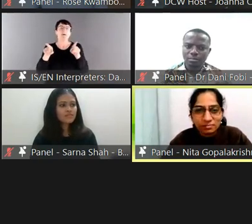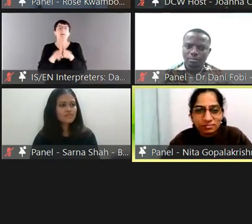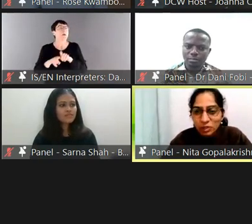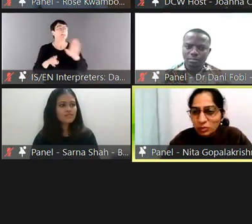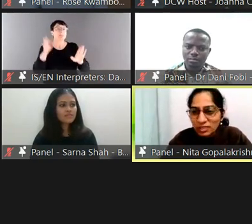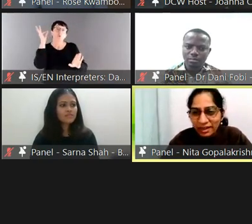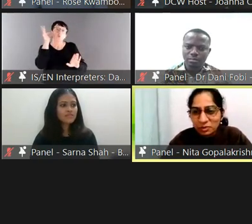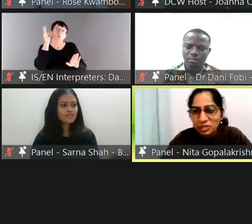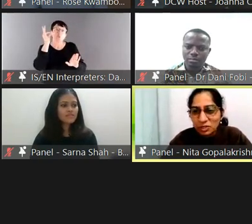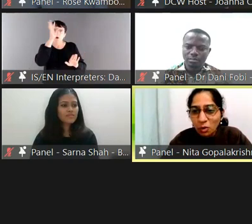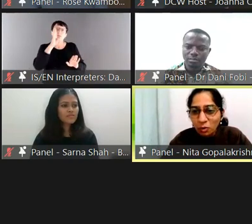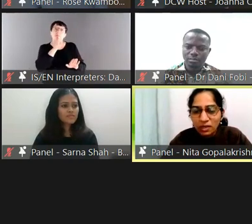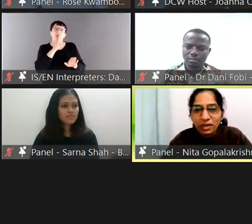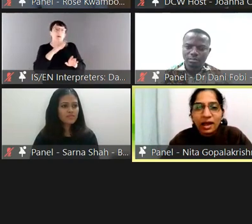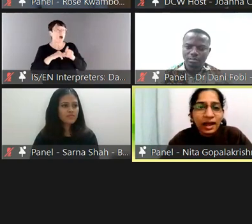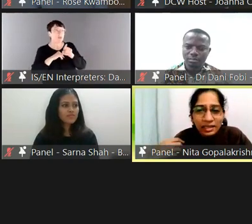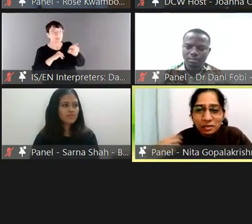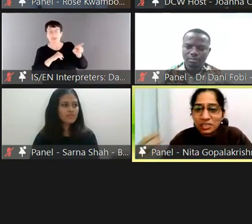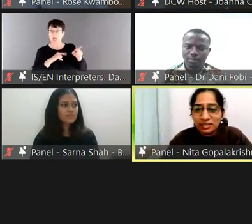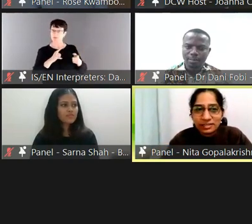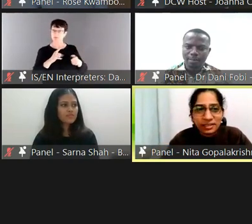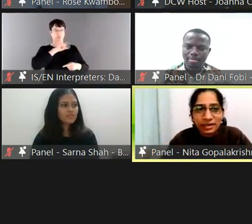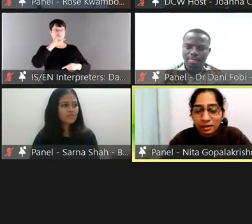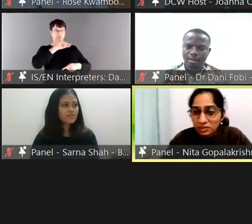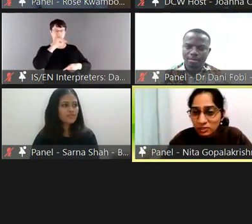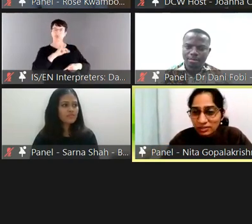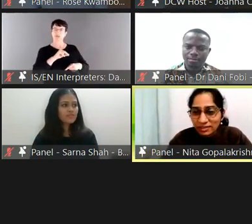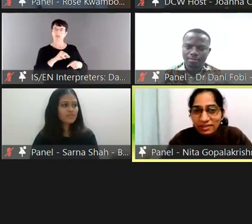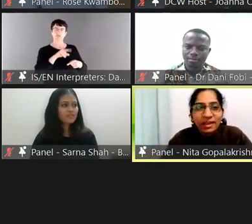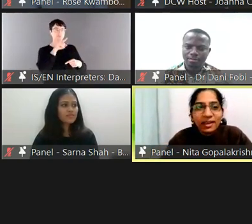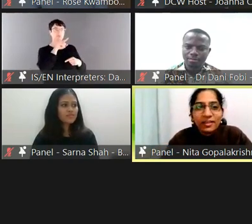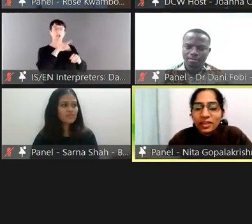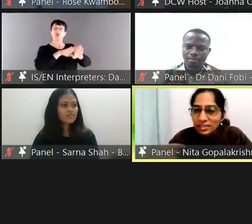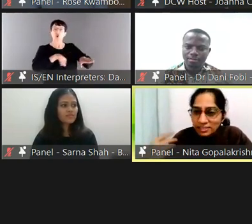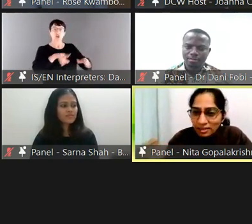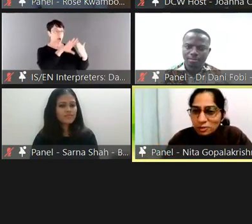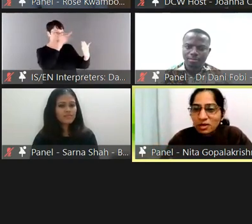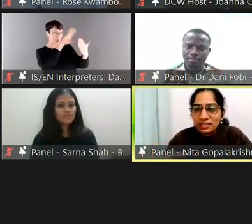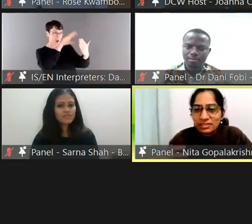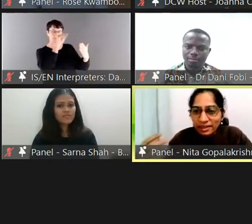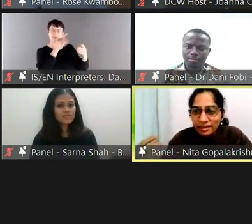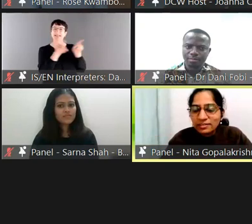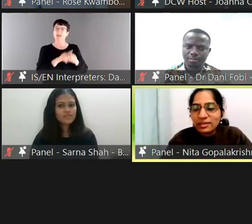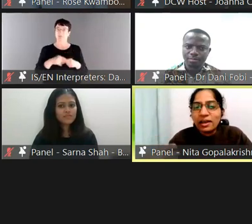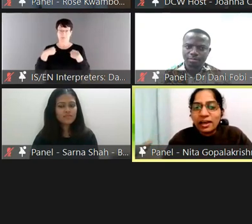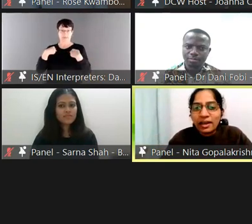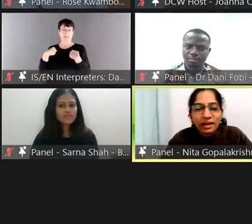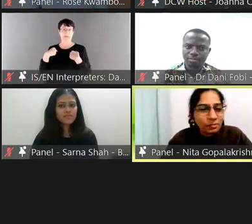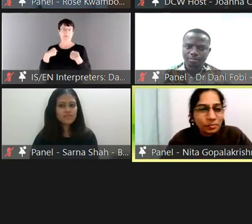is the used language at home. I imitated sign language, and then I started to